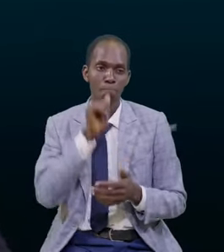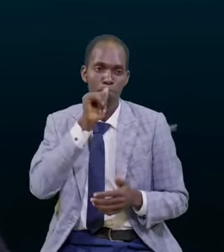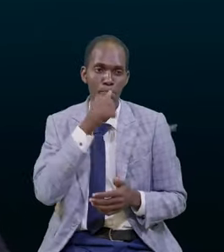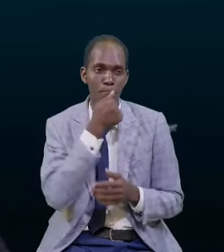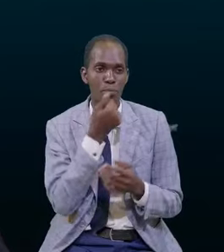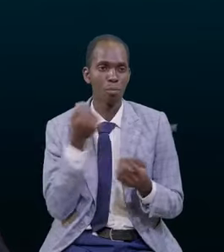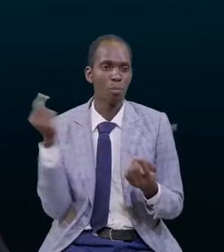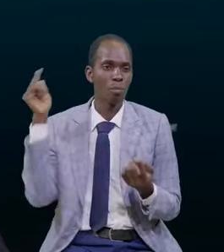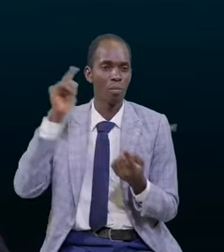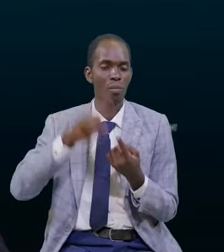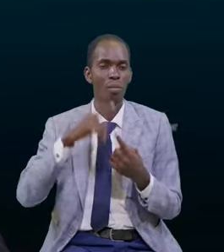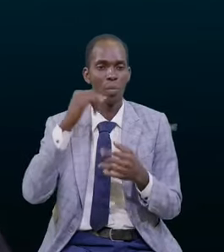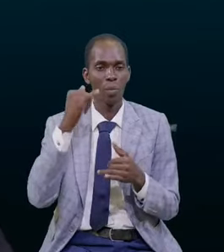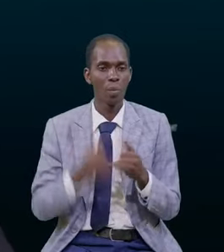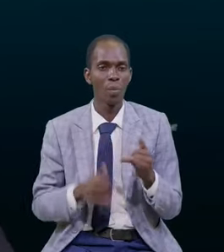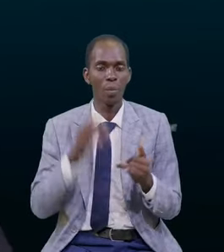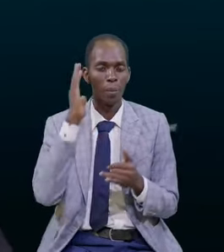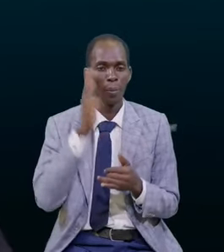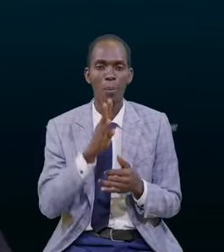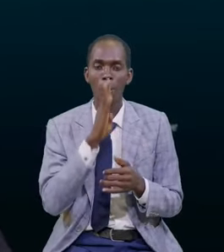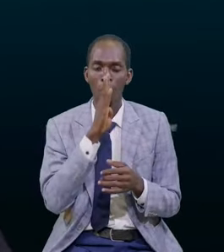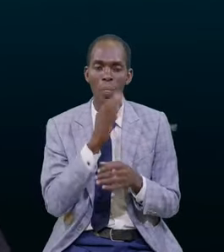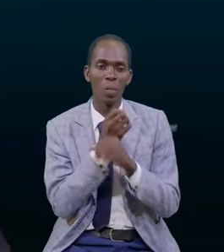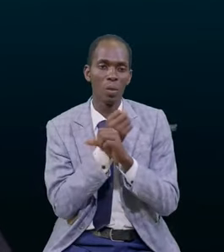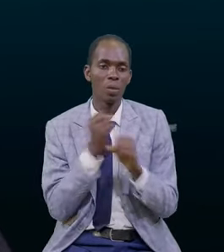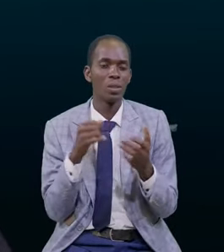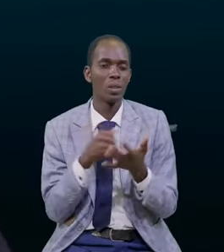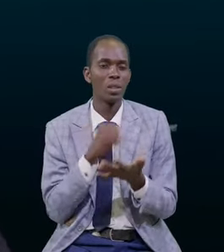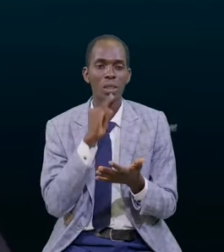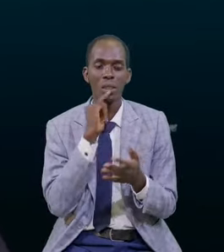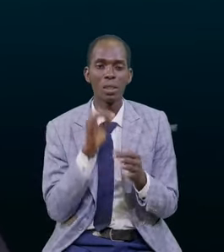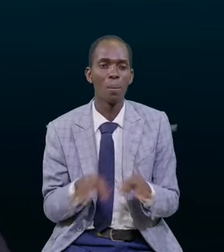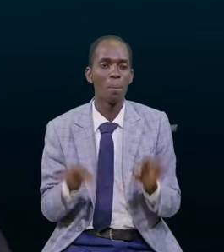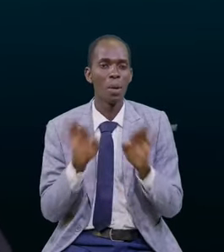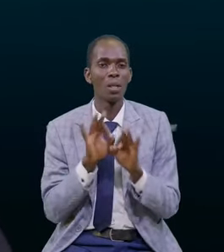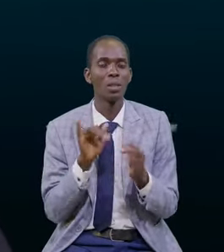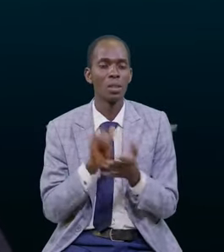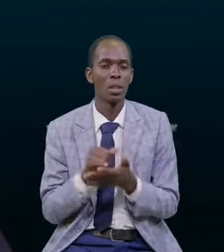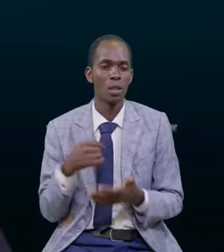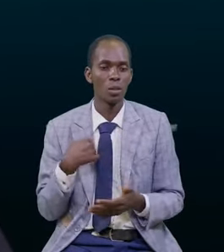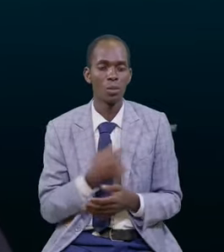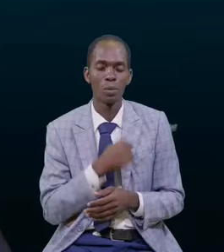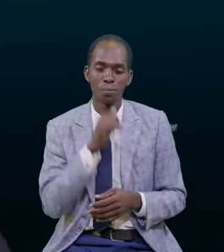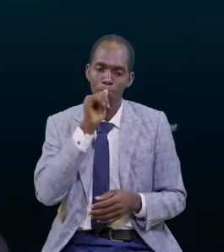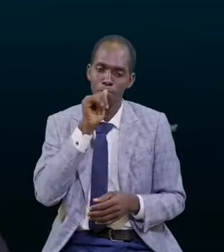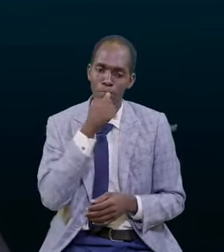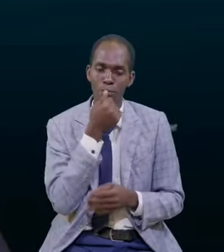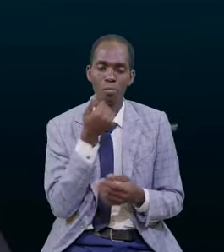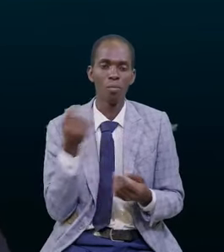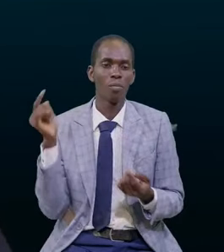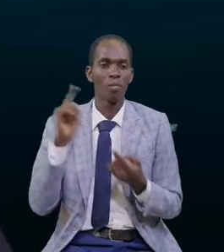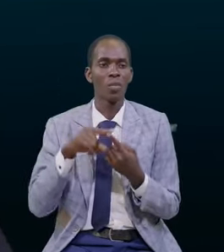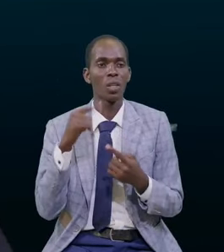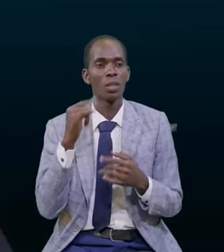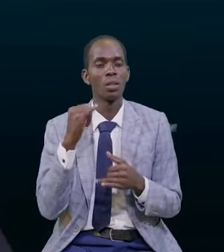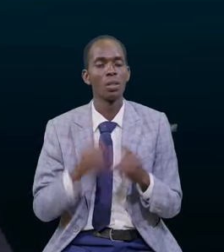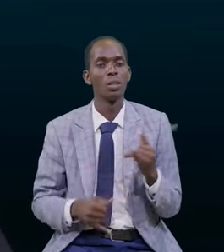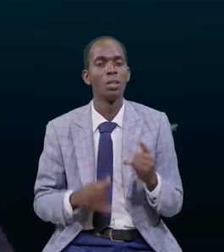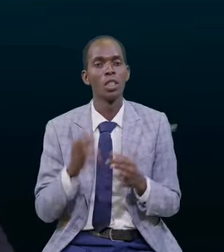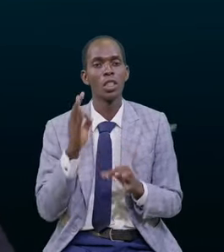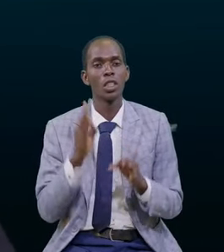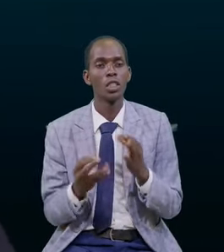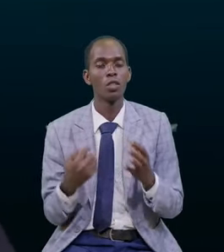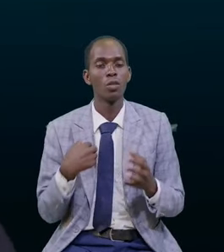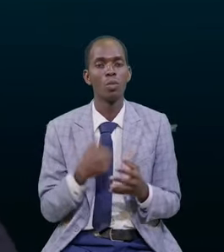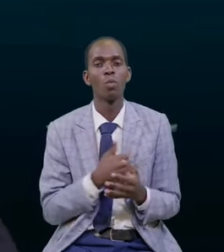endureth to the end it's important that we endure to the end if we are to receive the final salvation